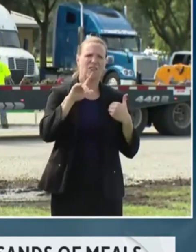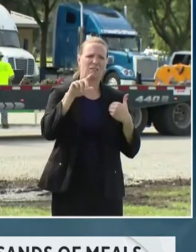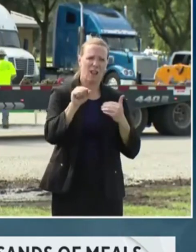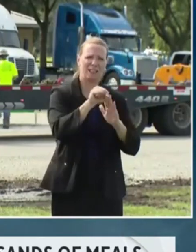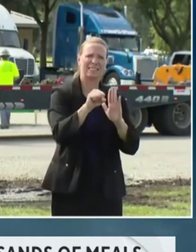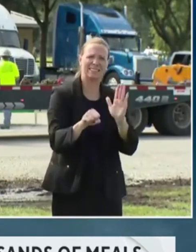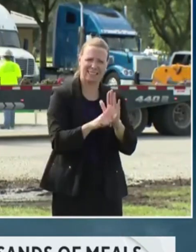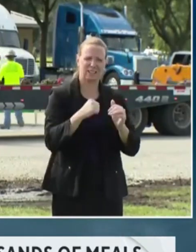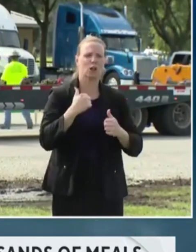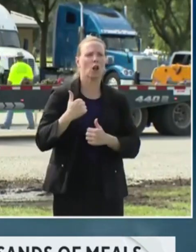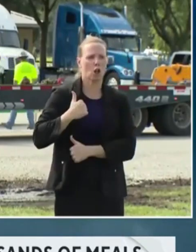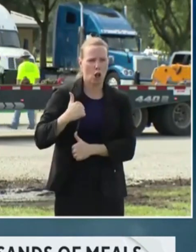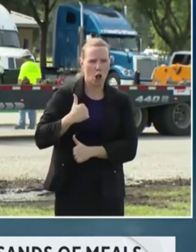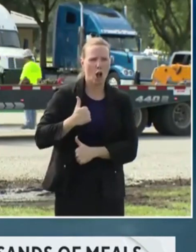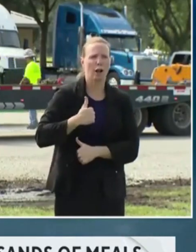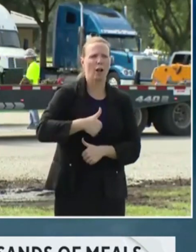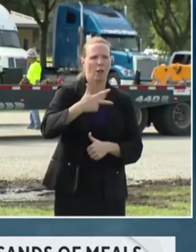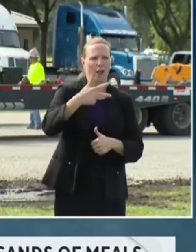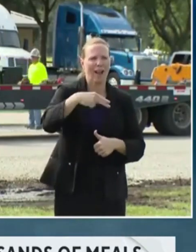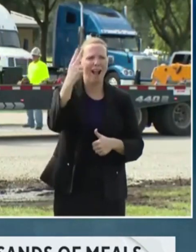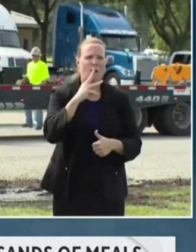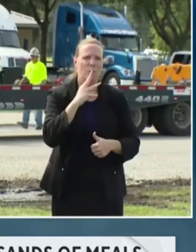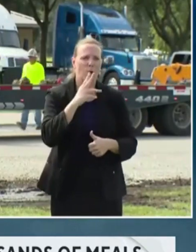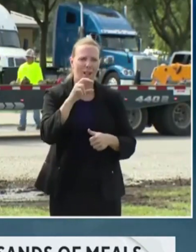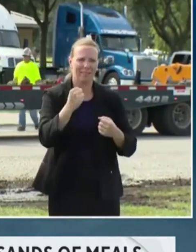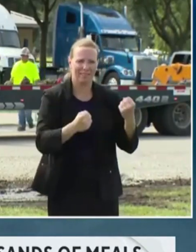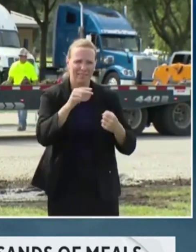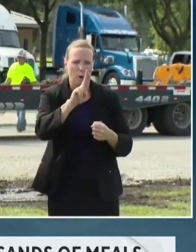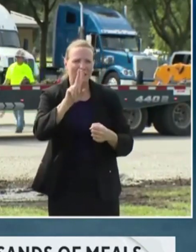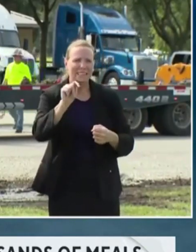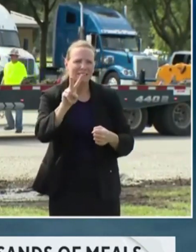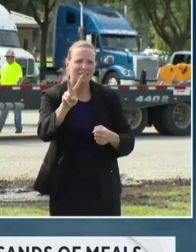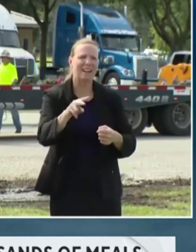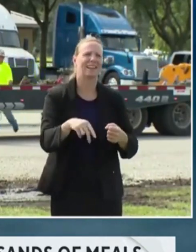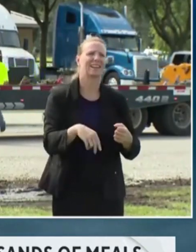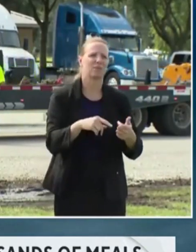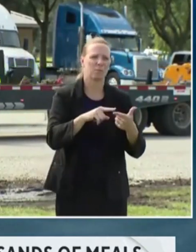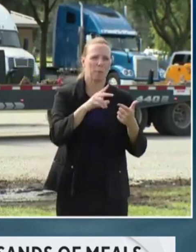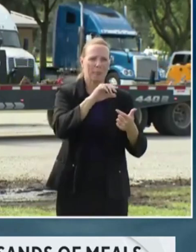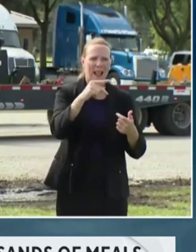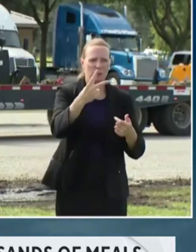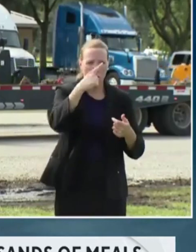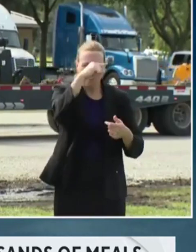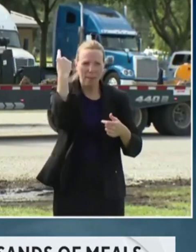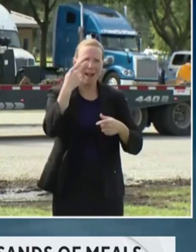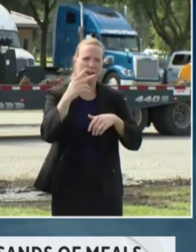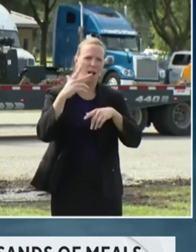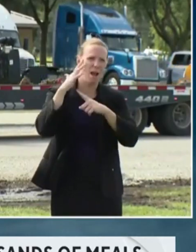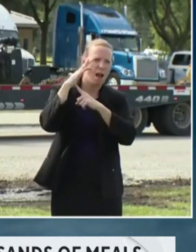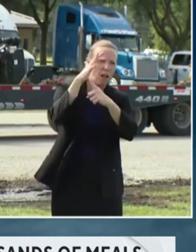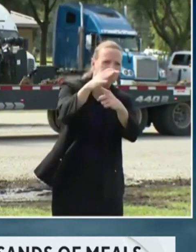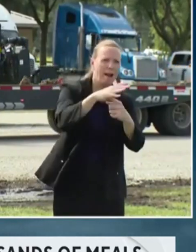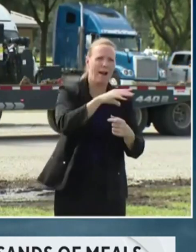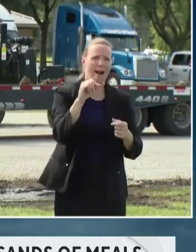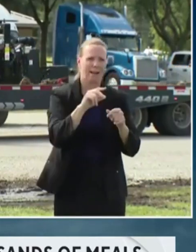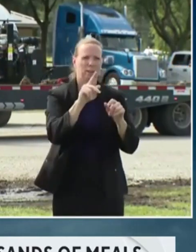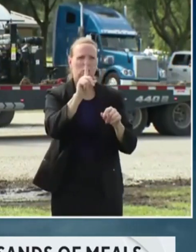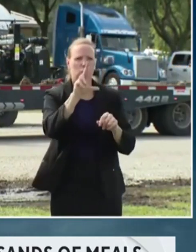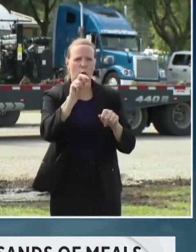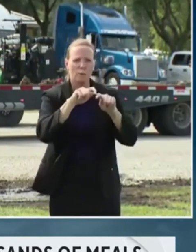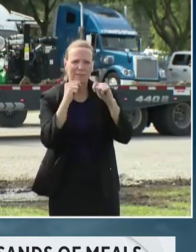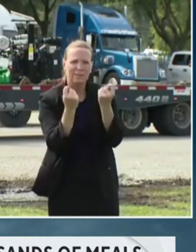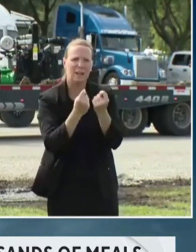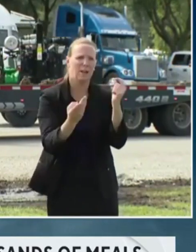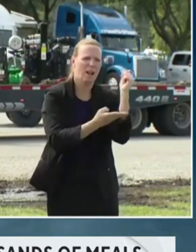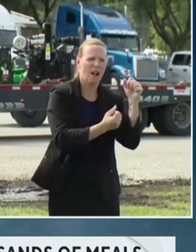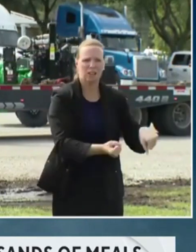maritime crews, 3 high-water UTVs, 2 UH-60 Blackhawks, 4 drone teams, 15 cut and toss crews,